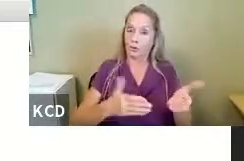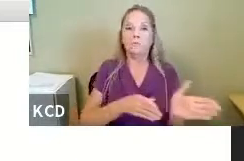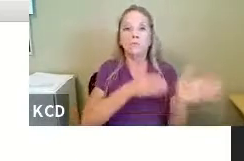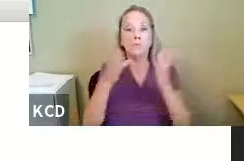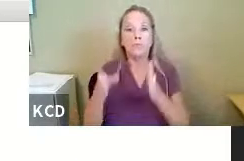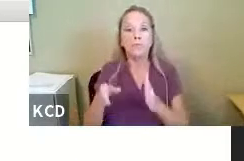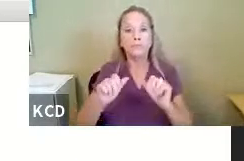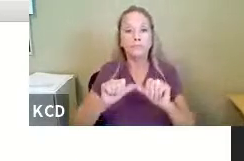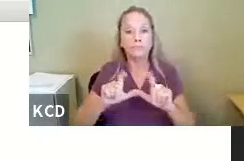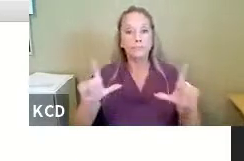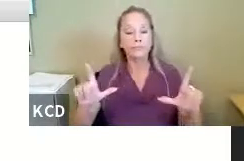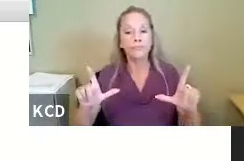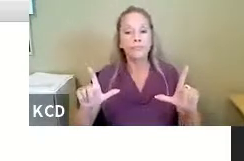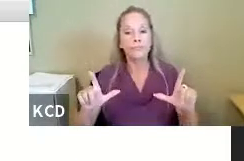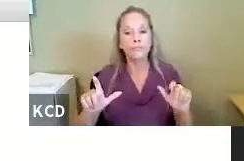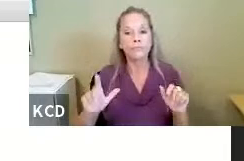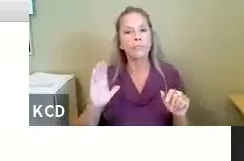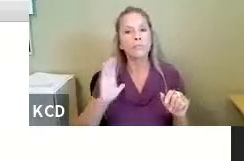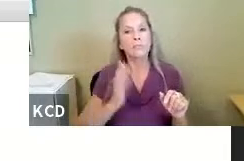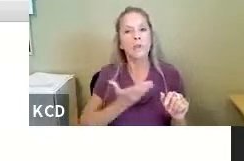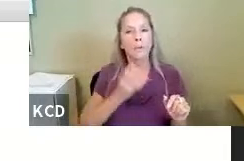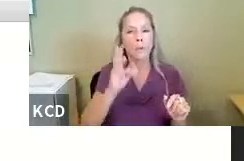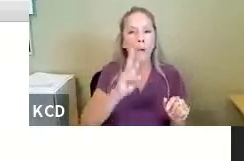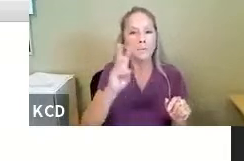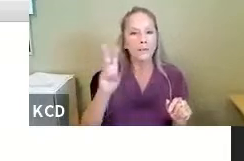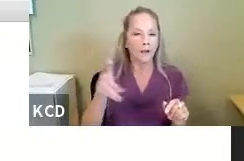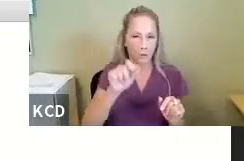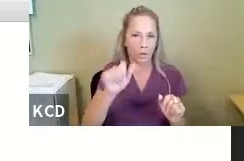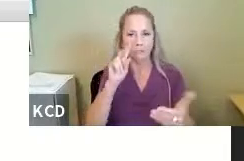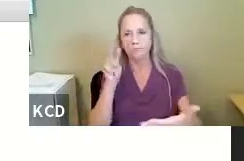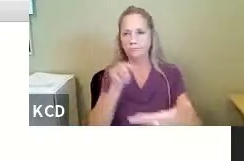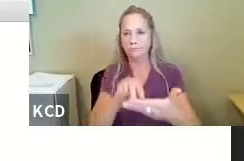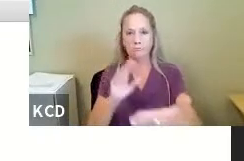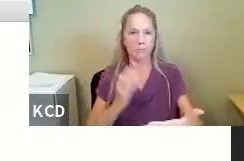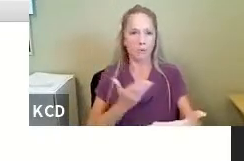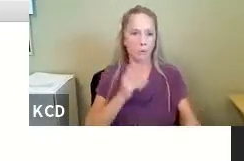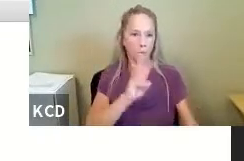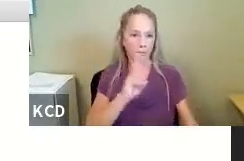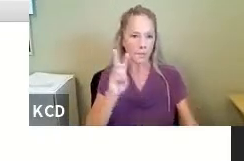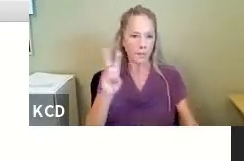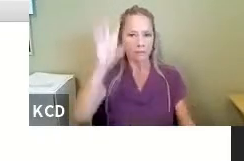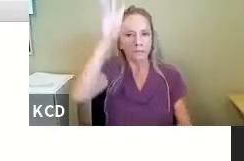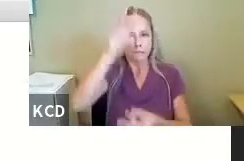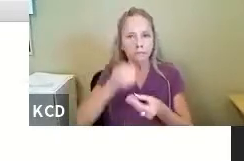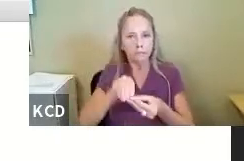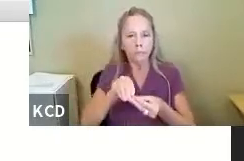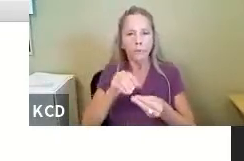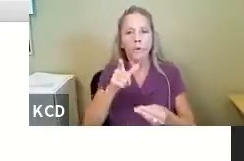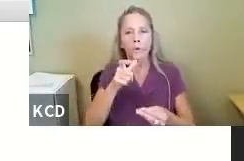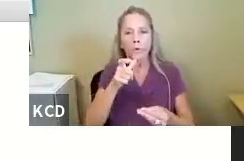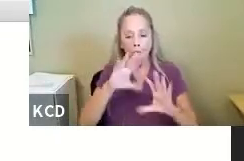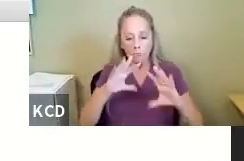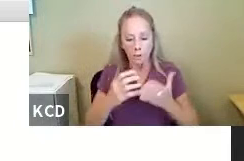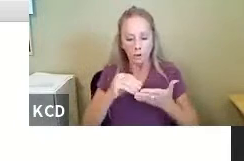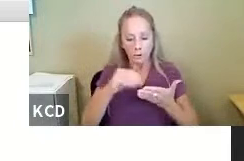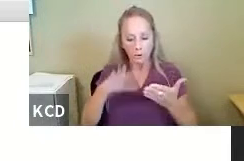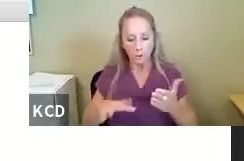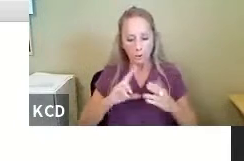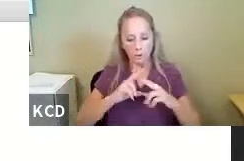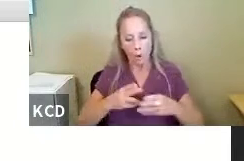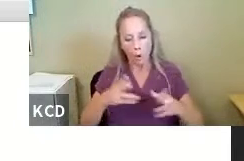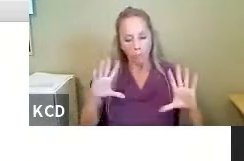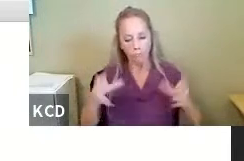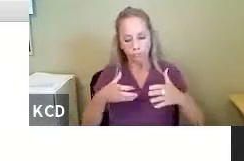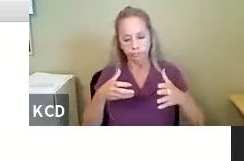slide shows you the other things that are on our website, and you can always look at them. This is the total number of students in isolation. We are